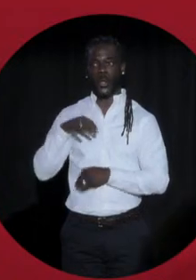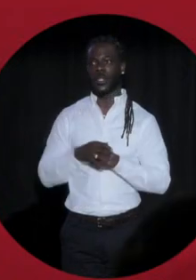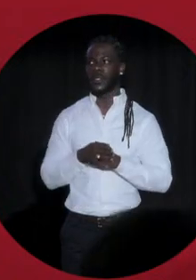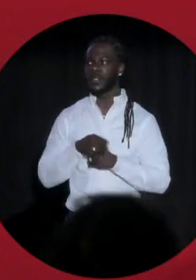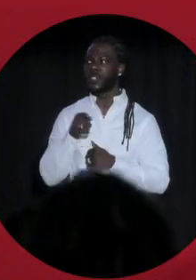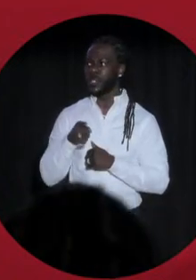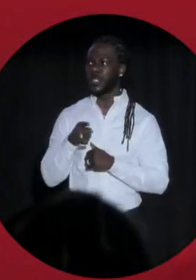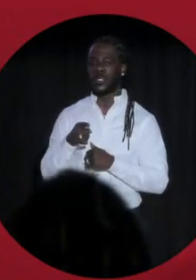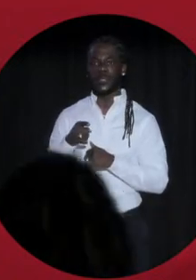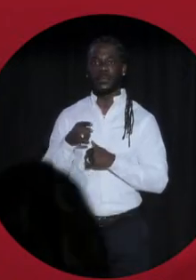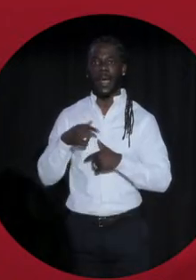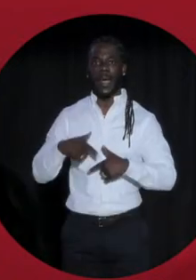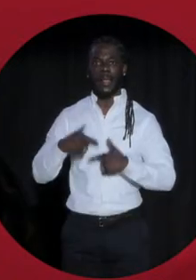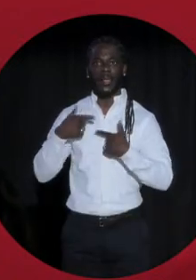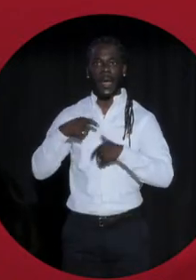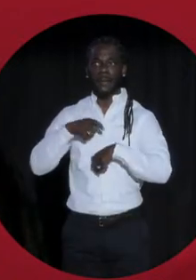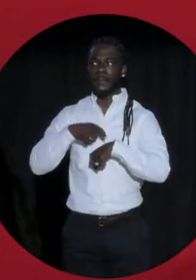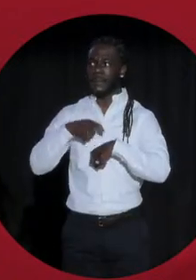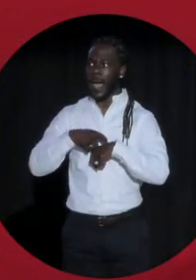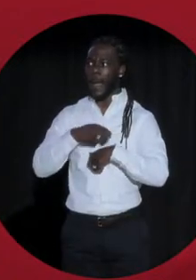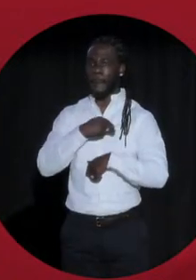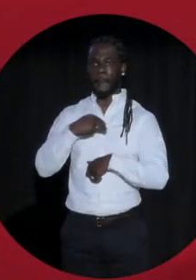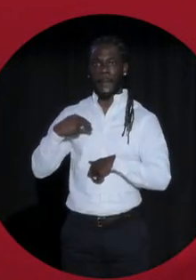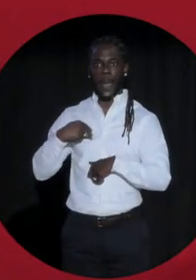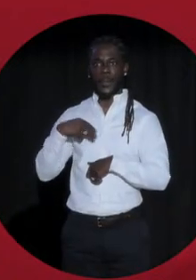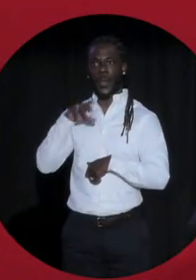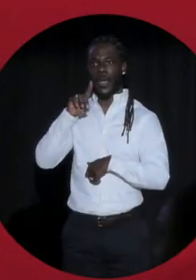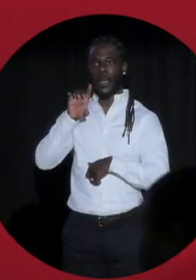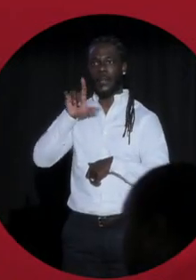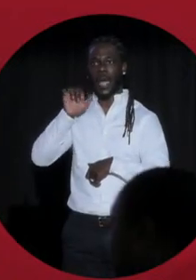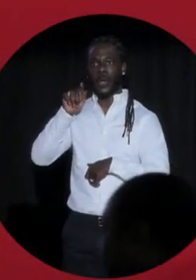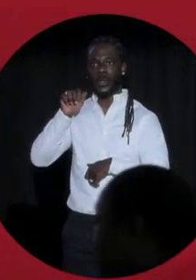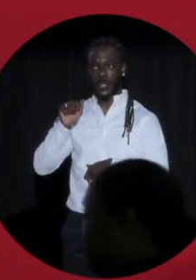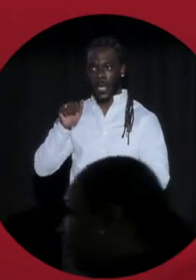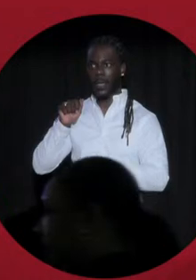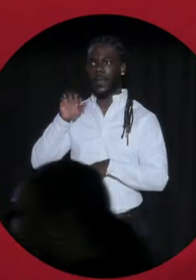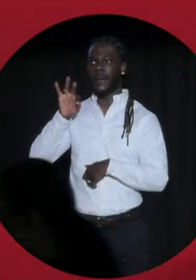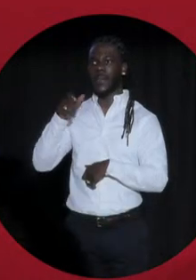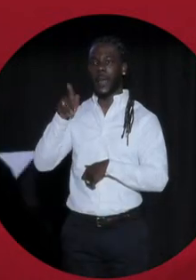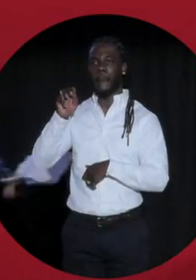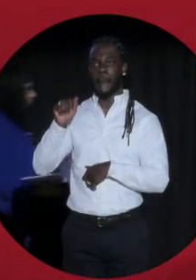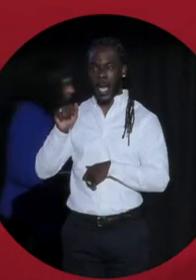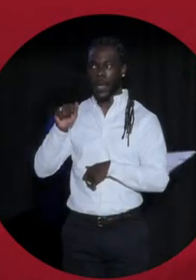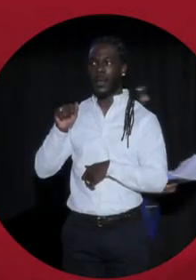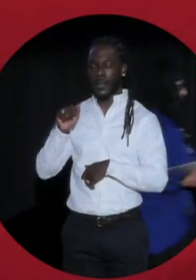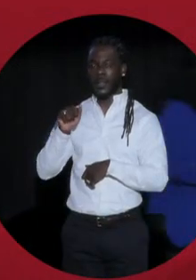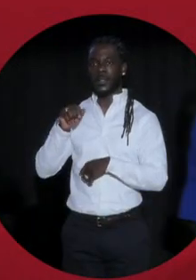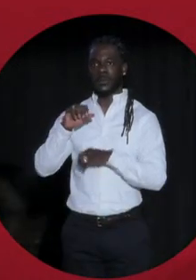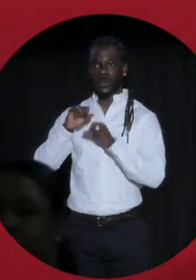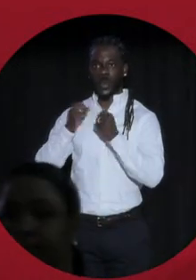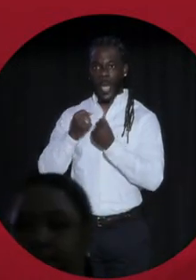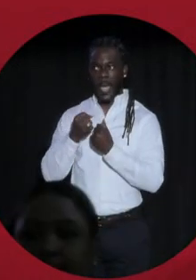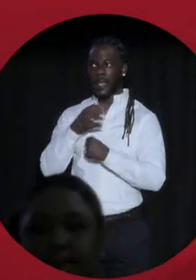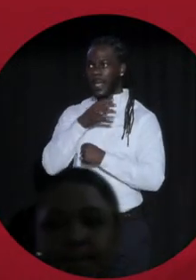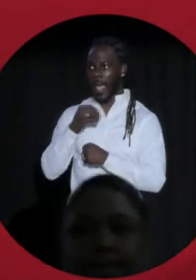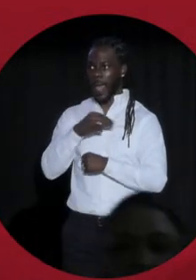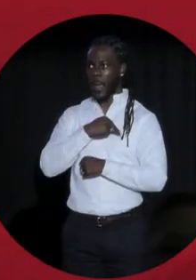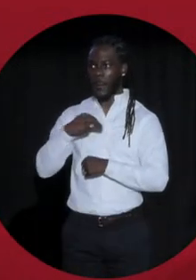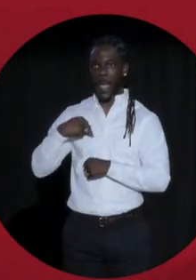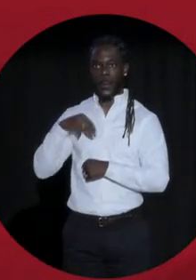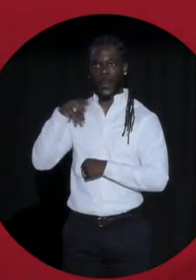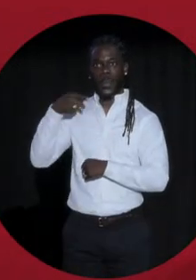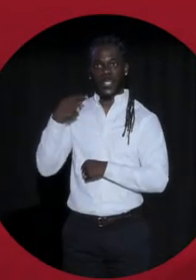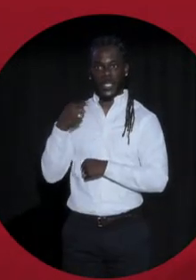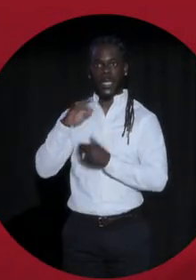is a lifetime member of Delta Sigma Theta Sorority, Incorporated, and a member of the Prince George's County,